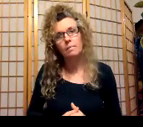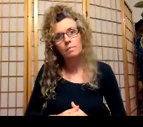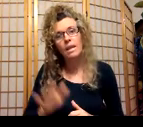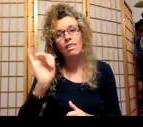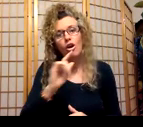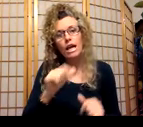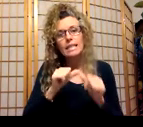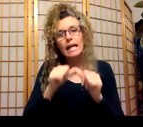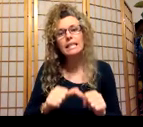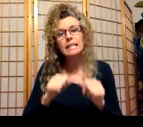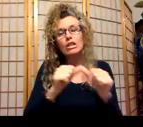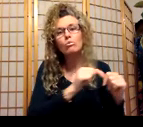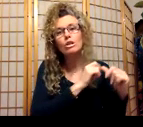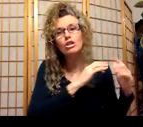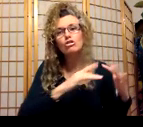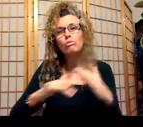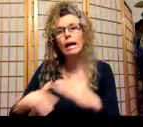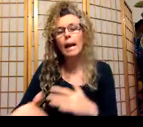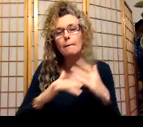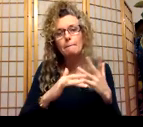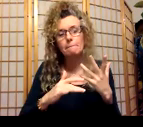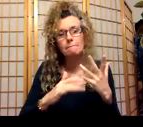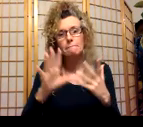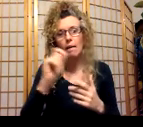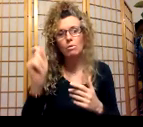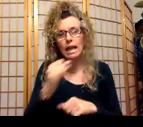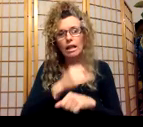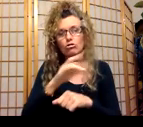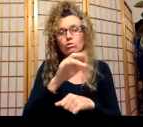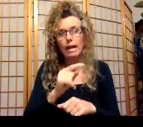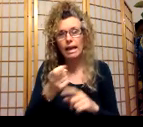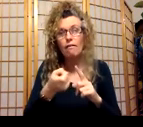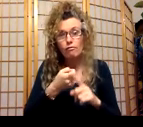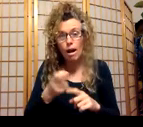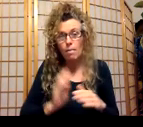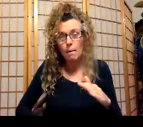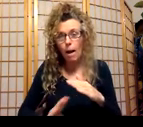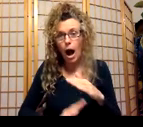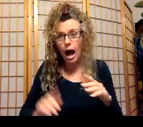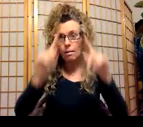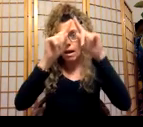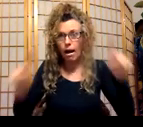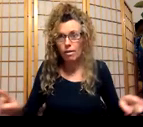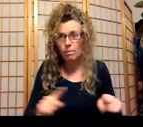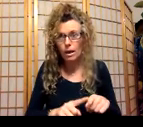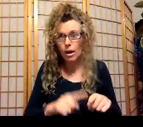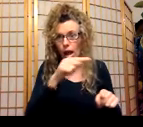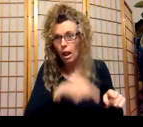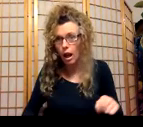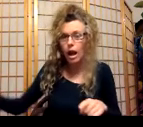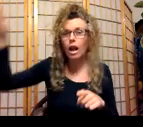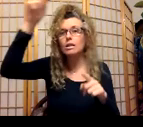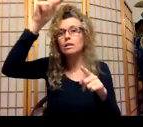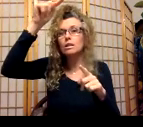There is a continuous stream of this 5% interest rate that is taken from the bottom of the pyramid and whisked away to the top capital.